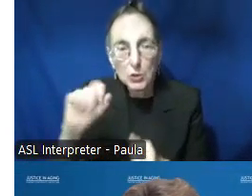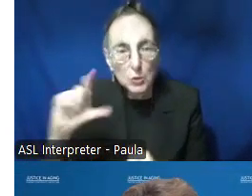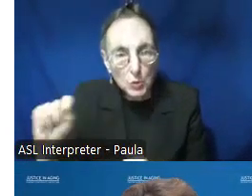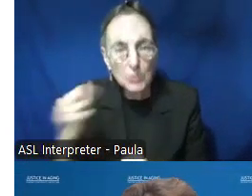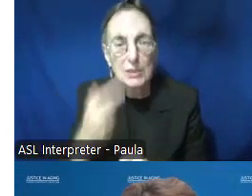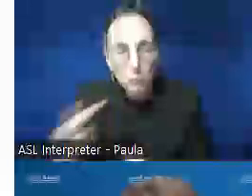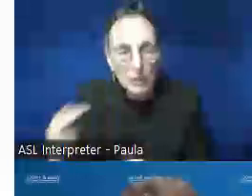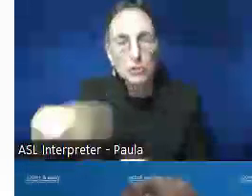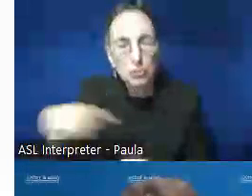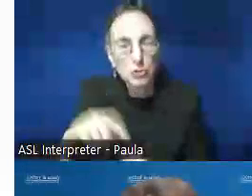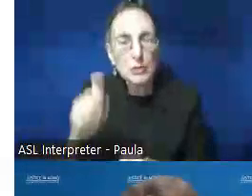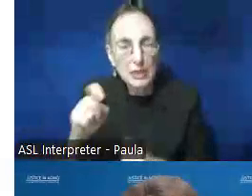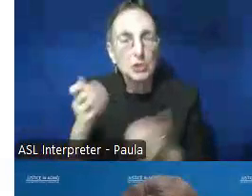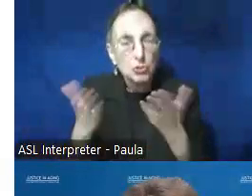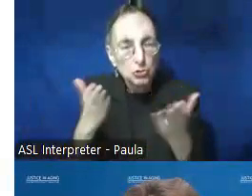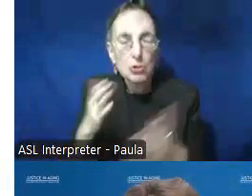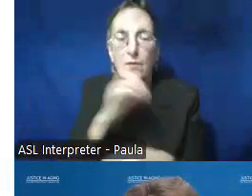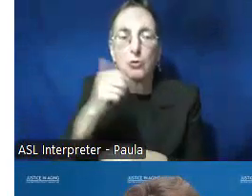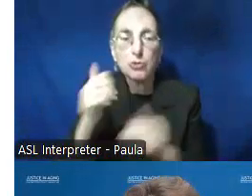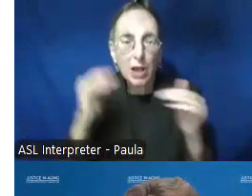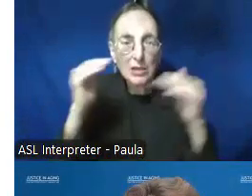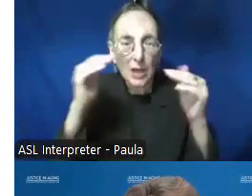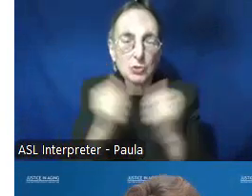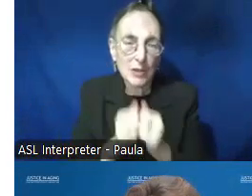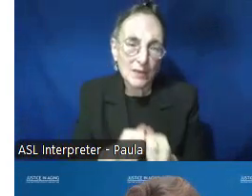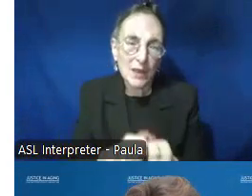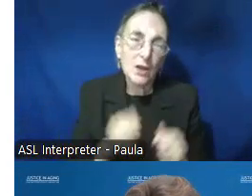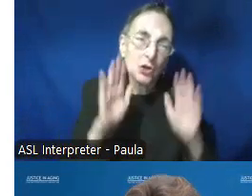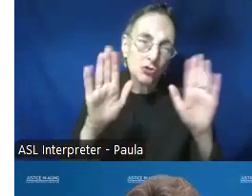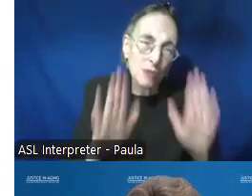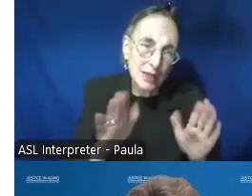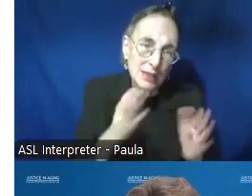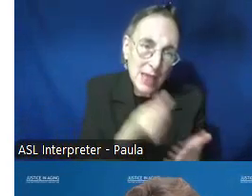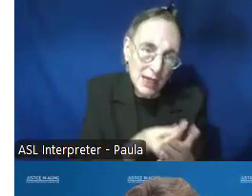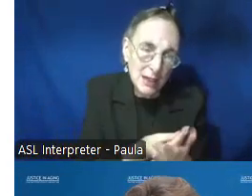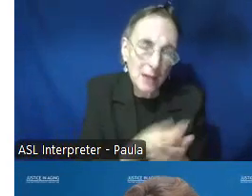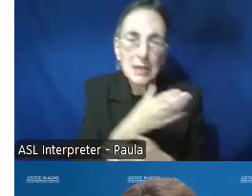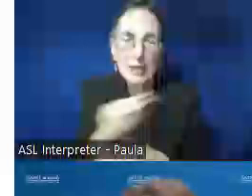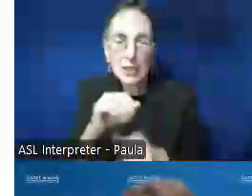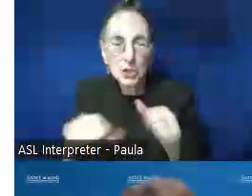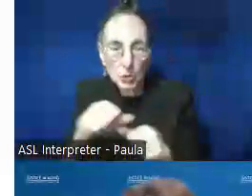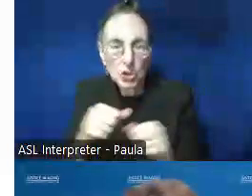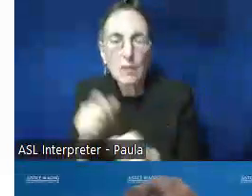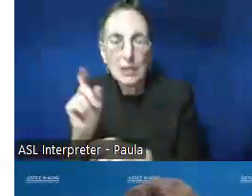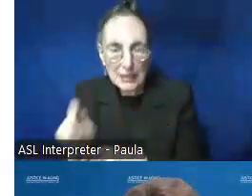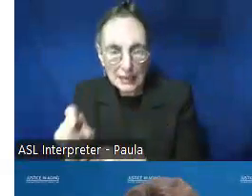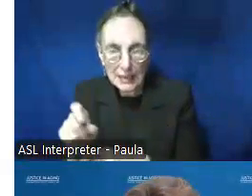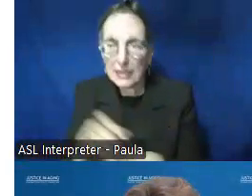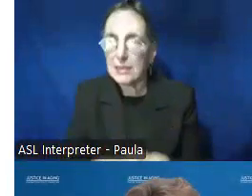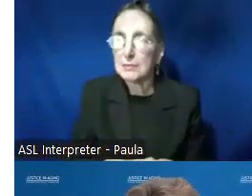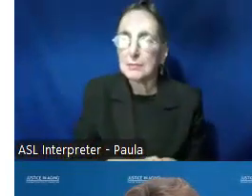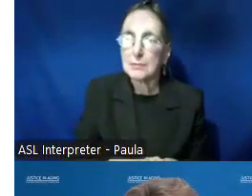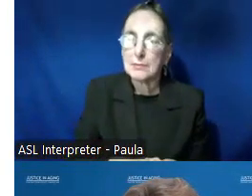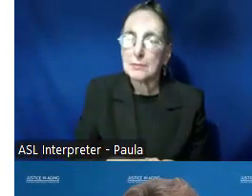all need to serve older adults with the greatest economic and social need. Nickler provides legal